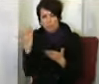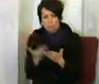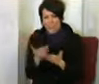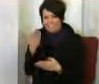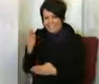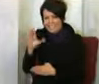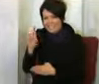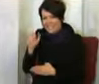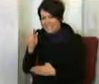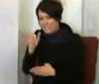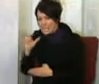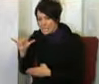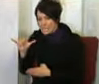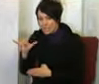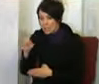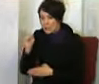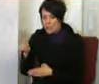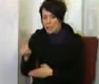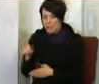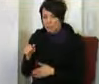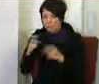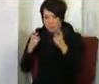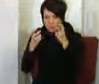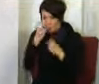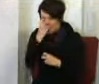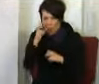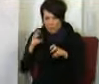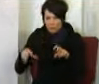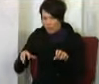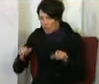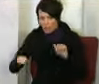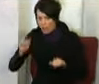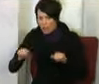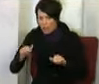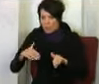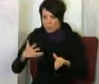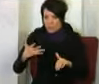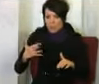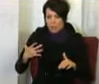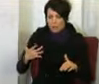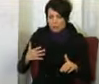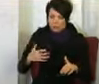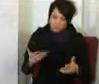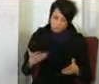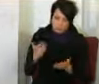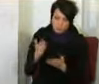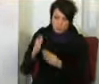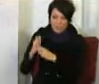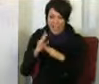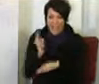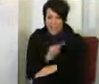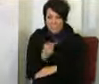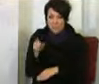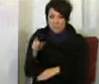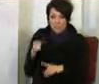doubt to keep him from changing all of our lives in the whole world. And I thought to